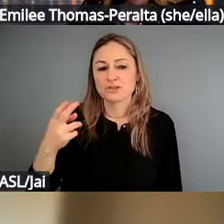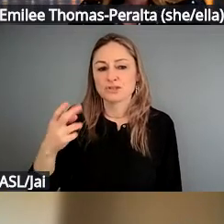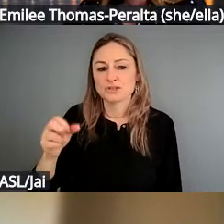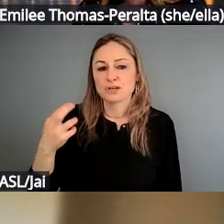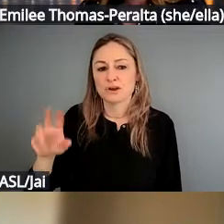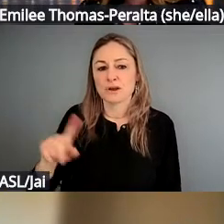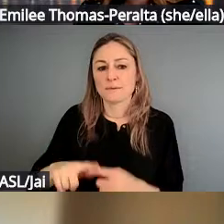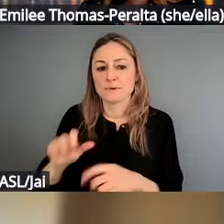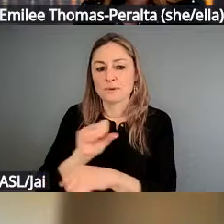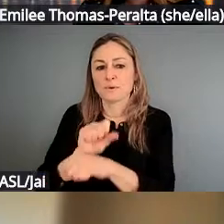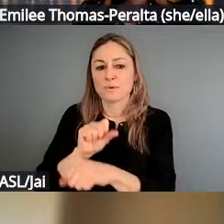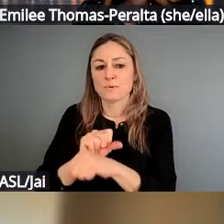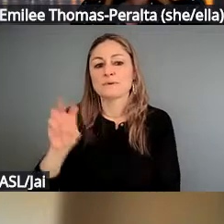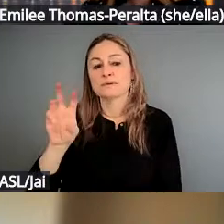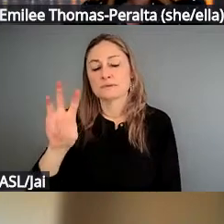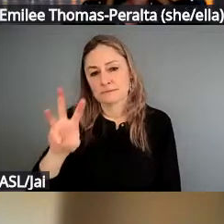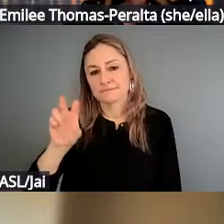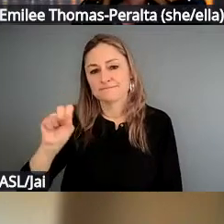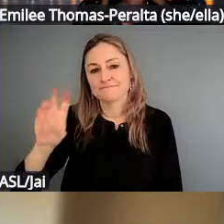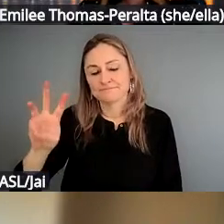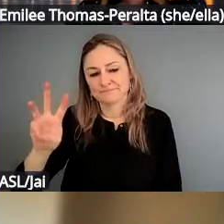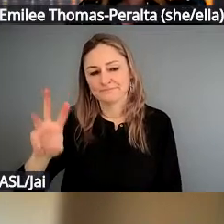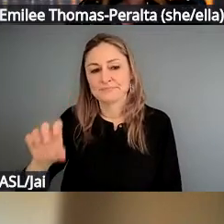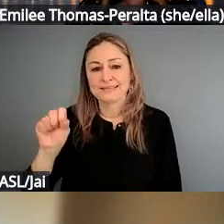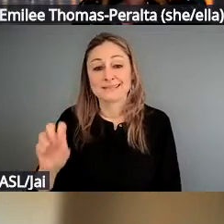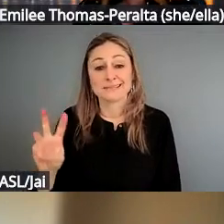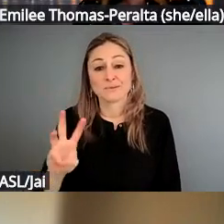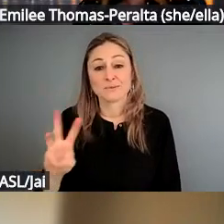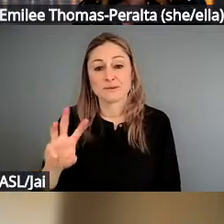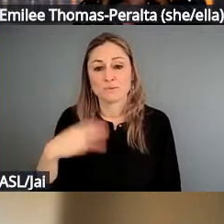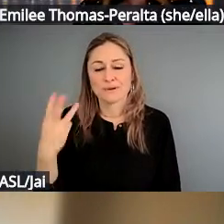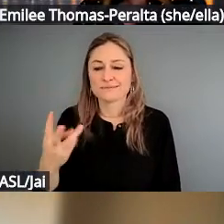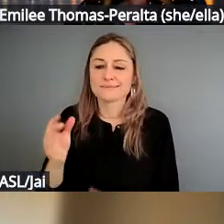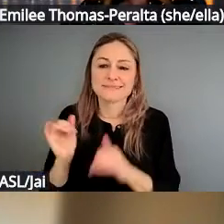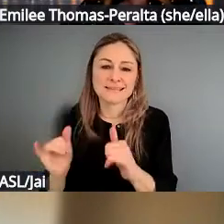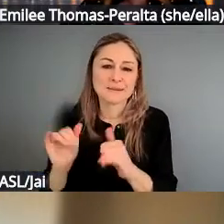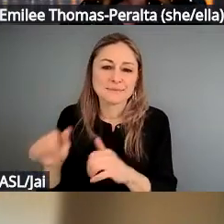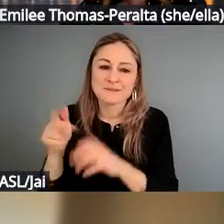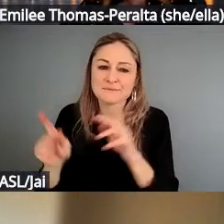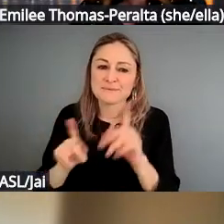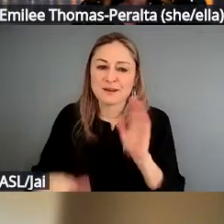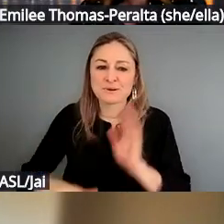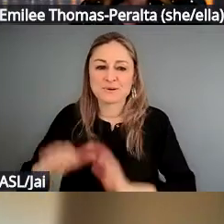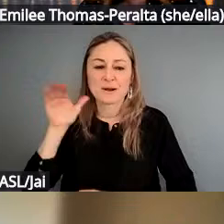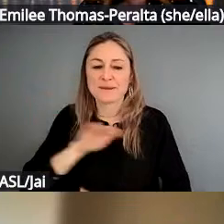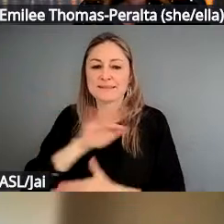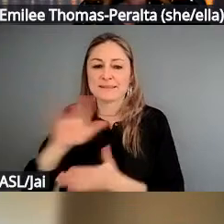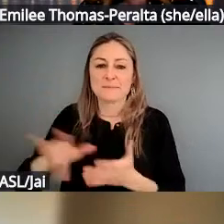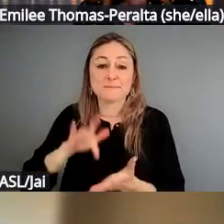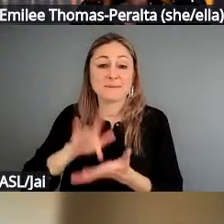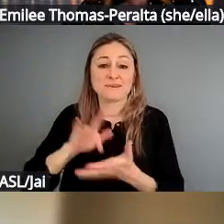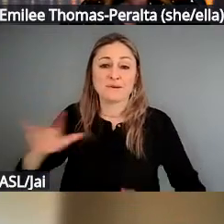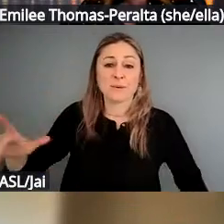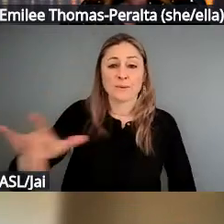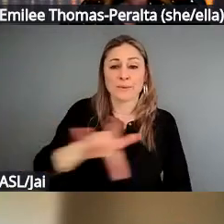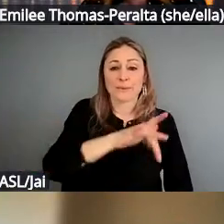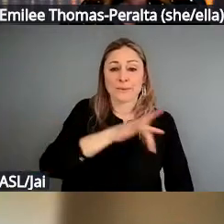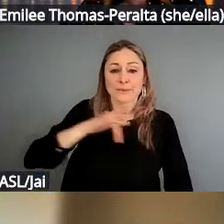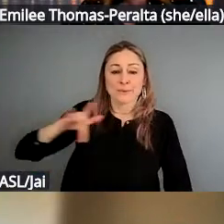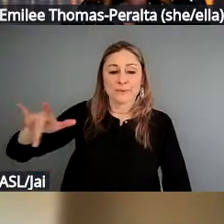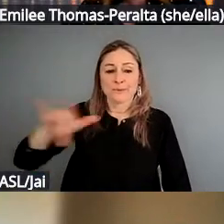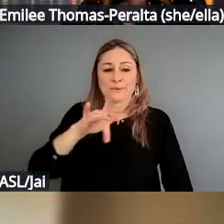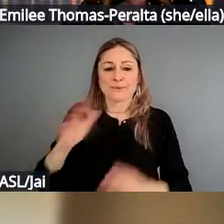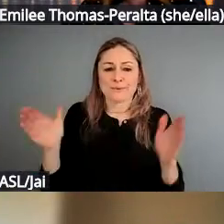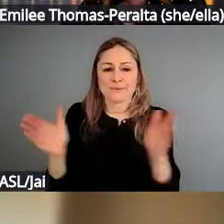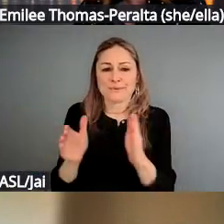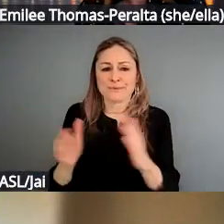Workforce Southwest Washington. Like others on the call, I grew up in the middle of nowhere in a little tiny town outside of